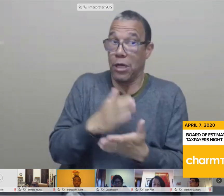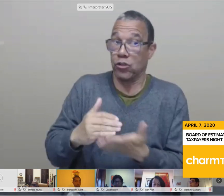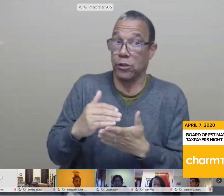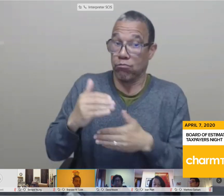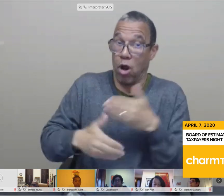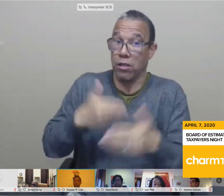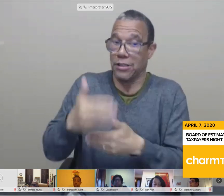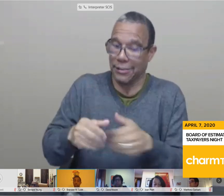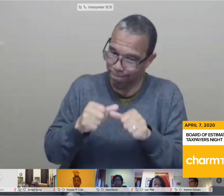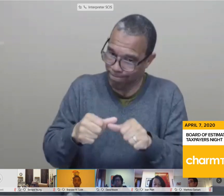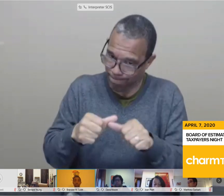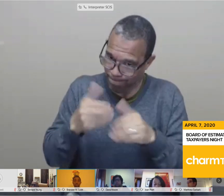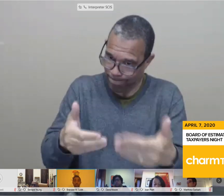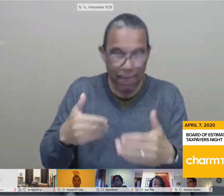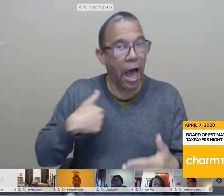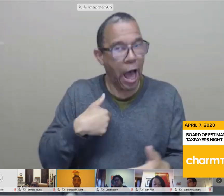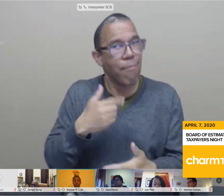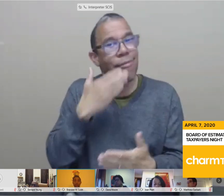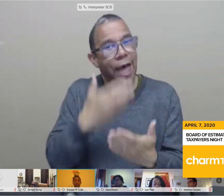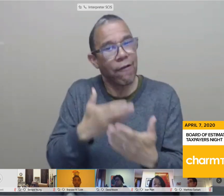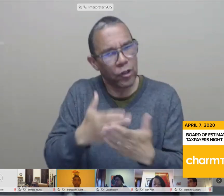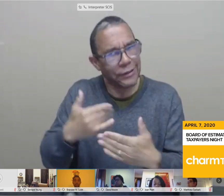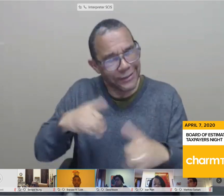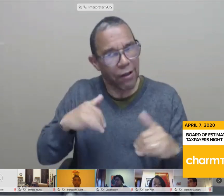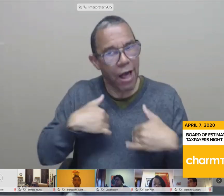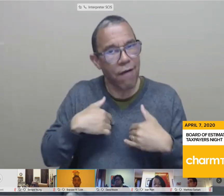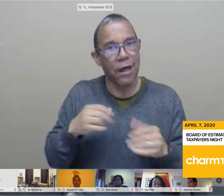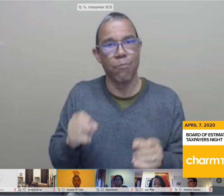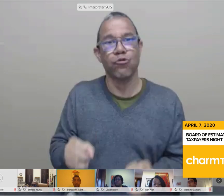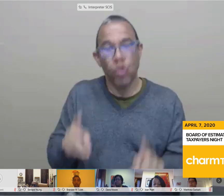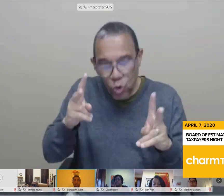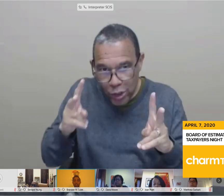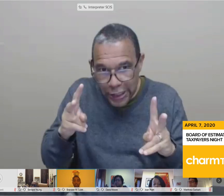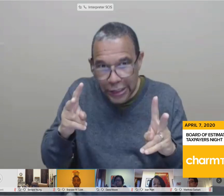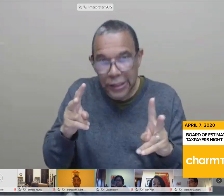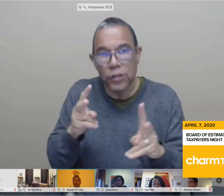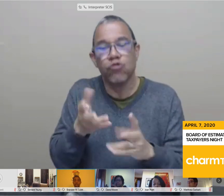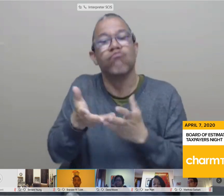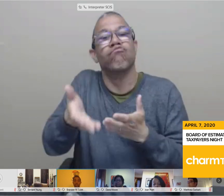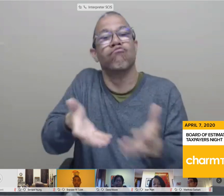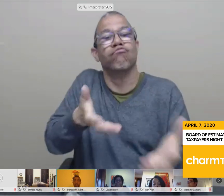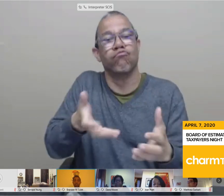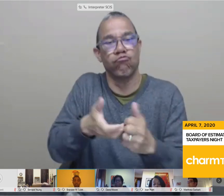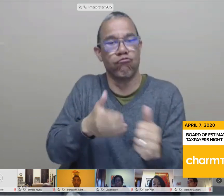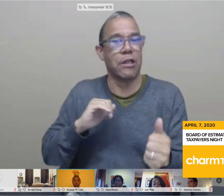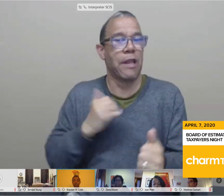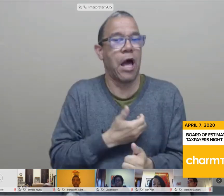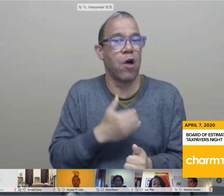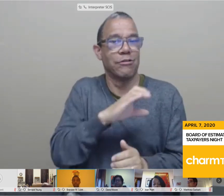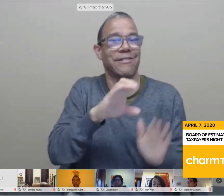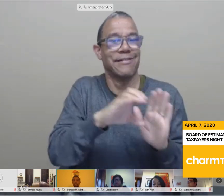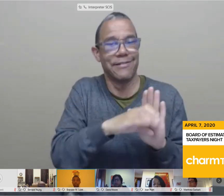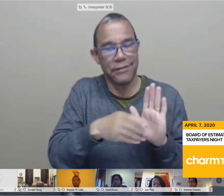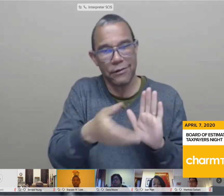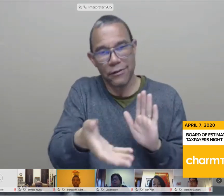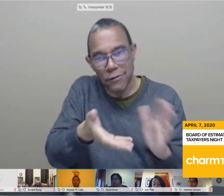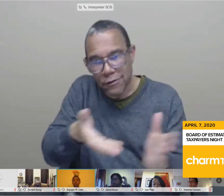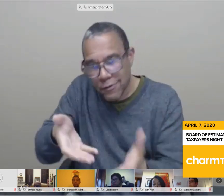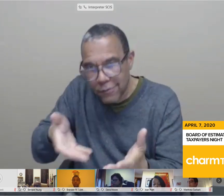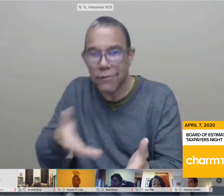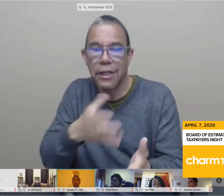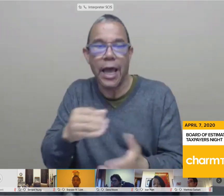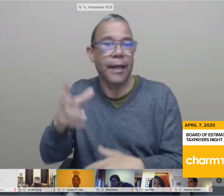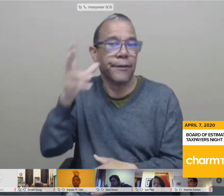the opportunity. We still have the opportunity to engage with our residents and hear your concerns. In the interest